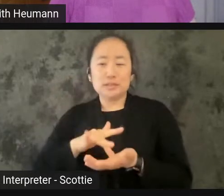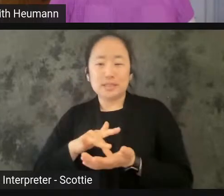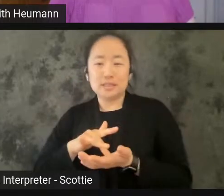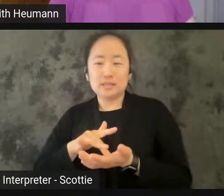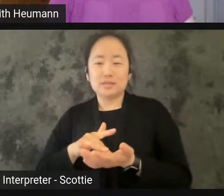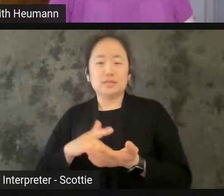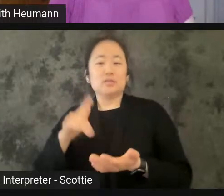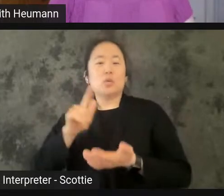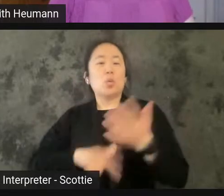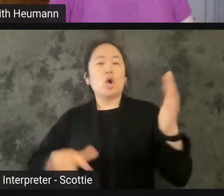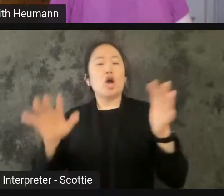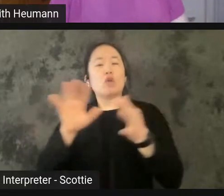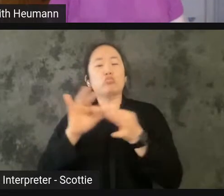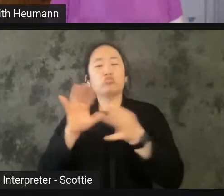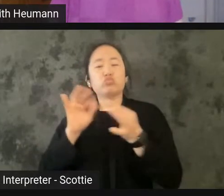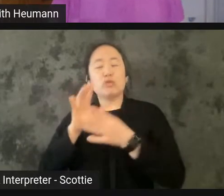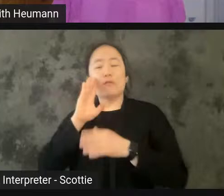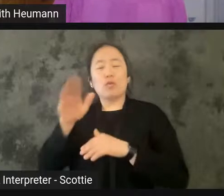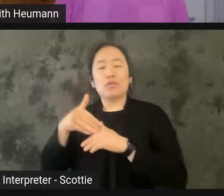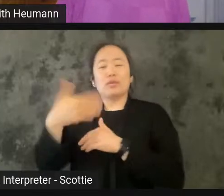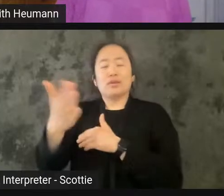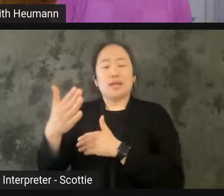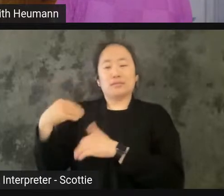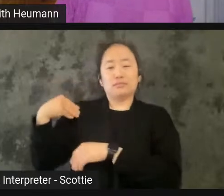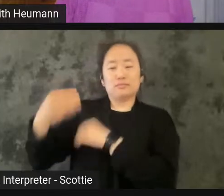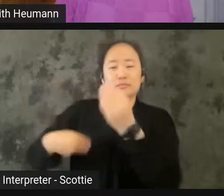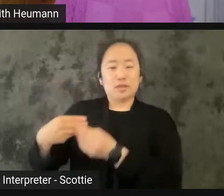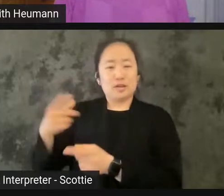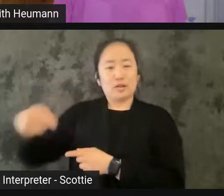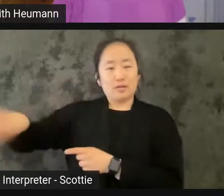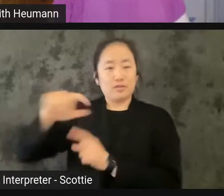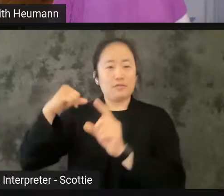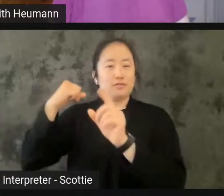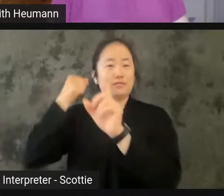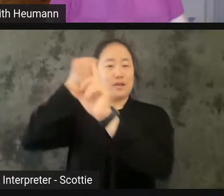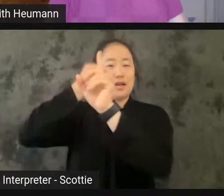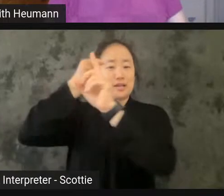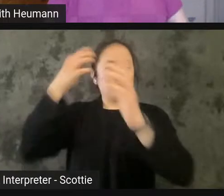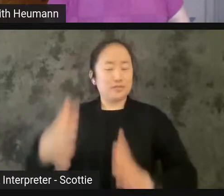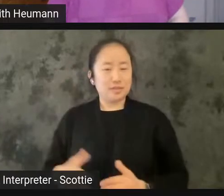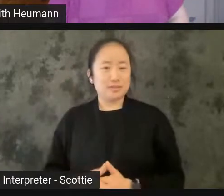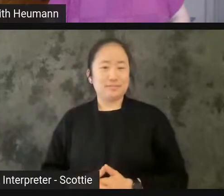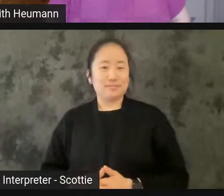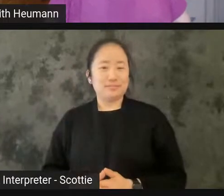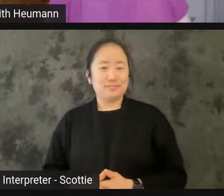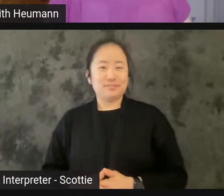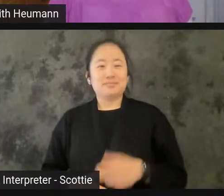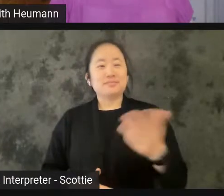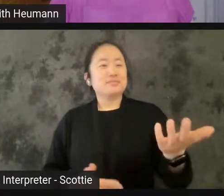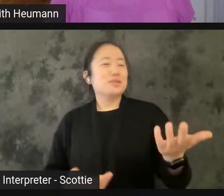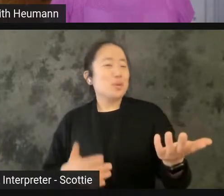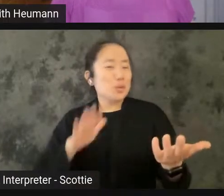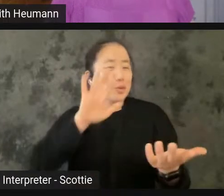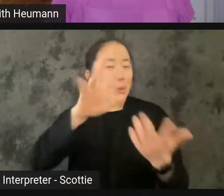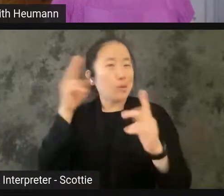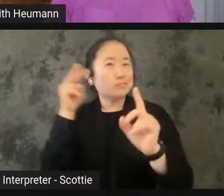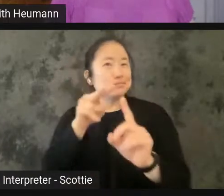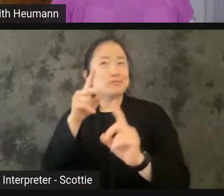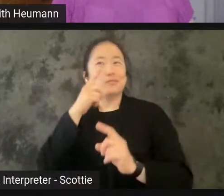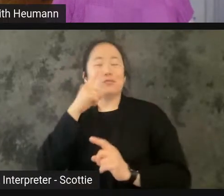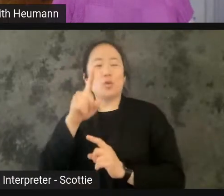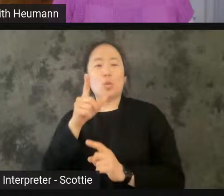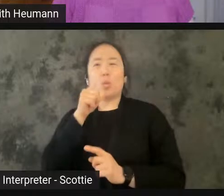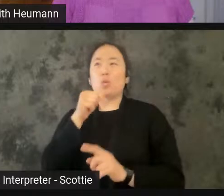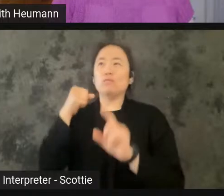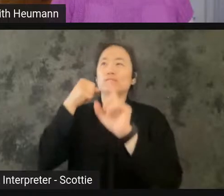disabled activists? So, to perspectives on the future for those who are in the now and are going to be the ones carrying it